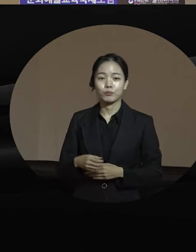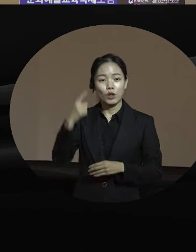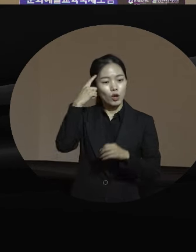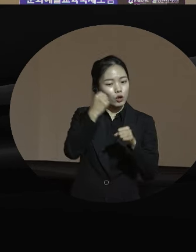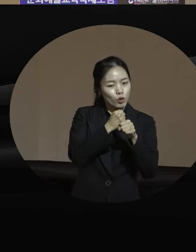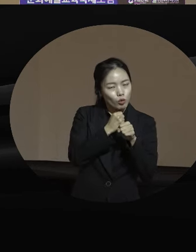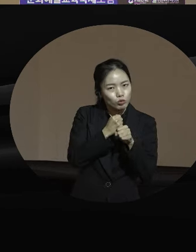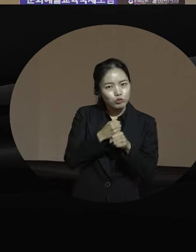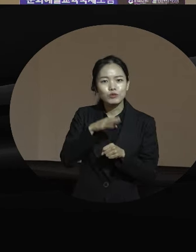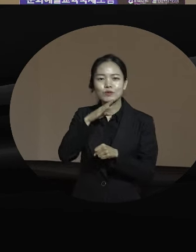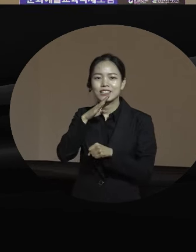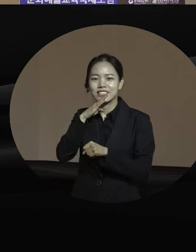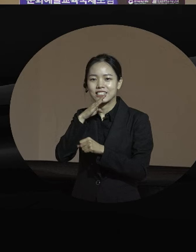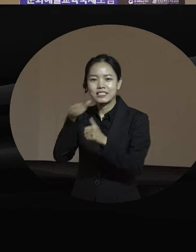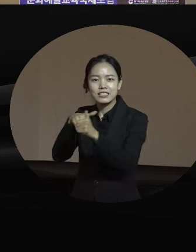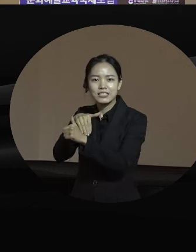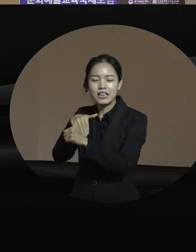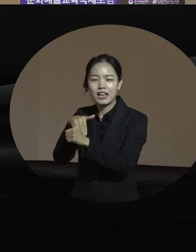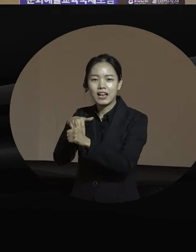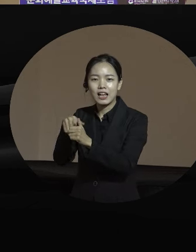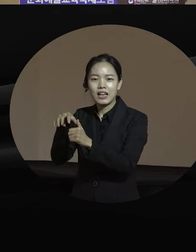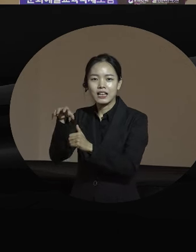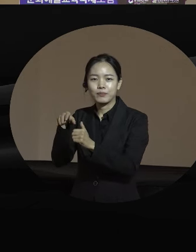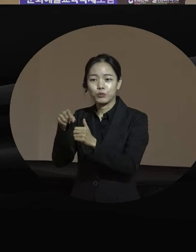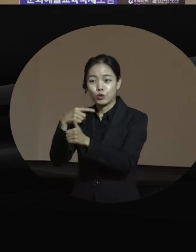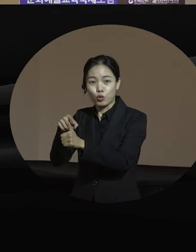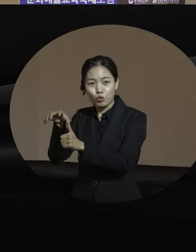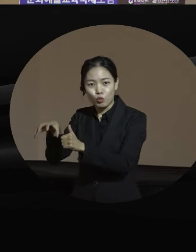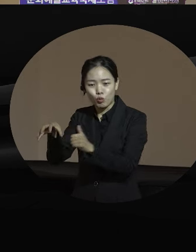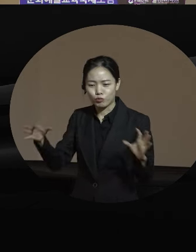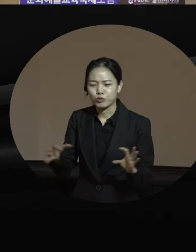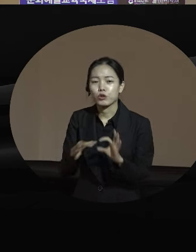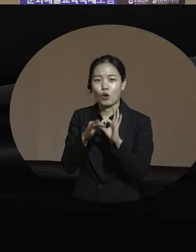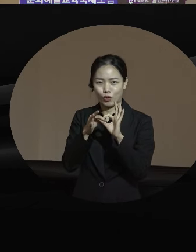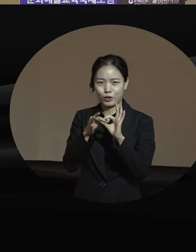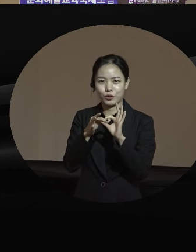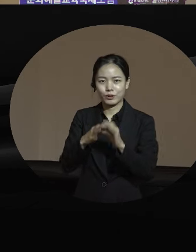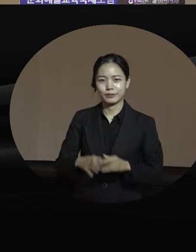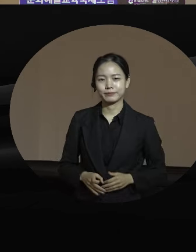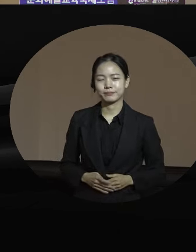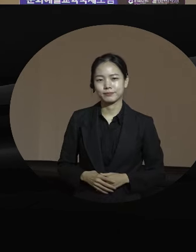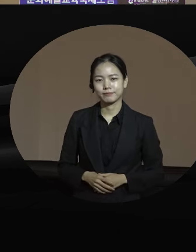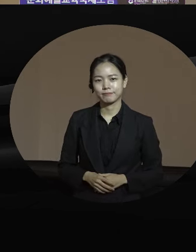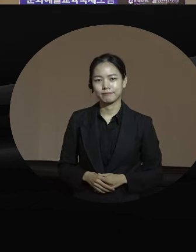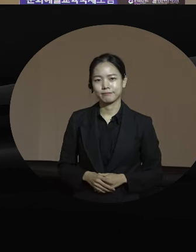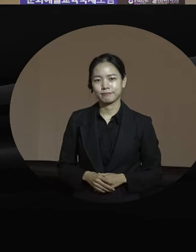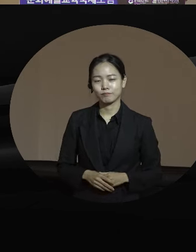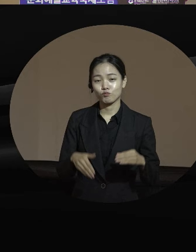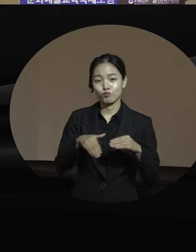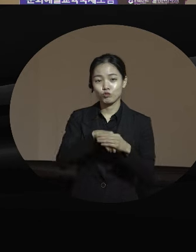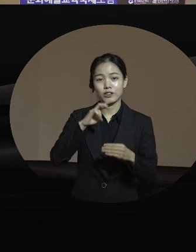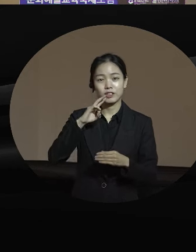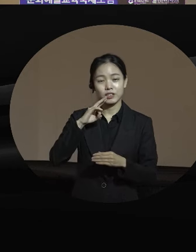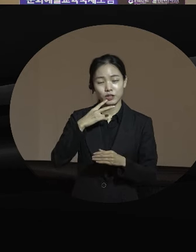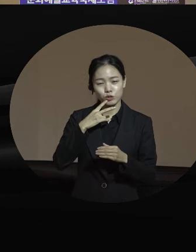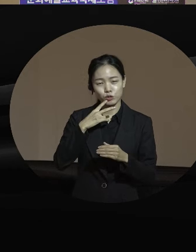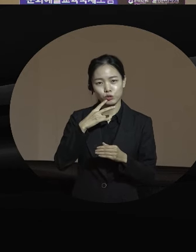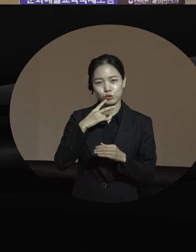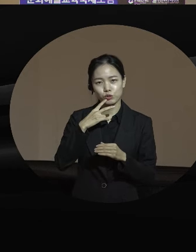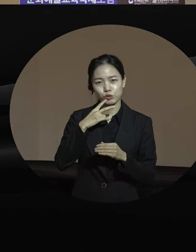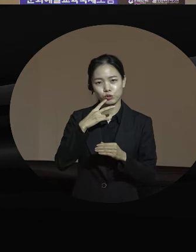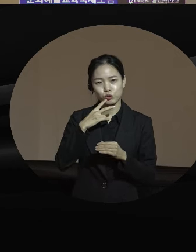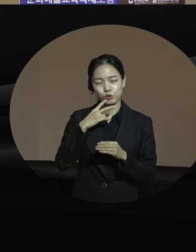cooperation in the field. The Finnish Observatory is a member of the European Network of Observatories in the field of arts